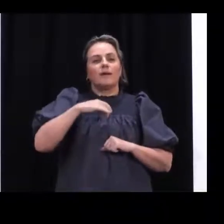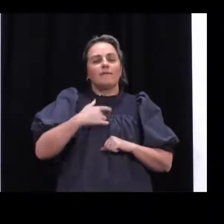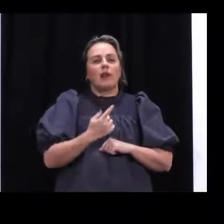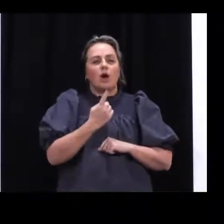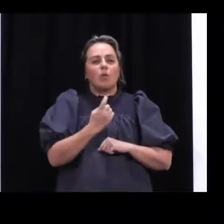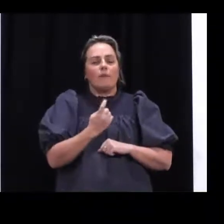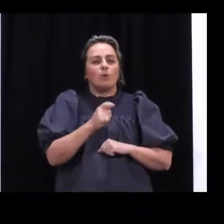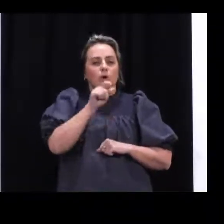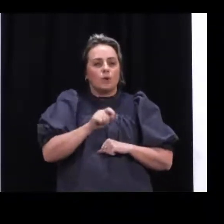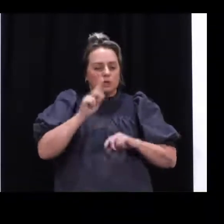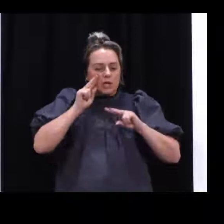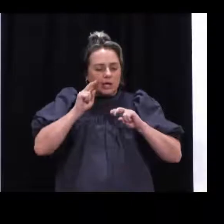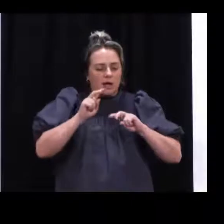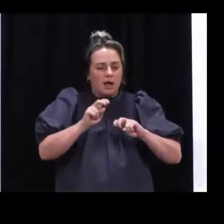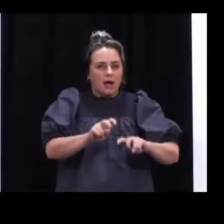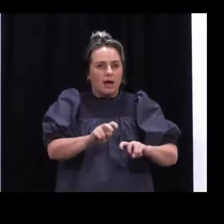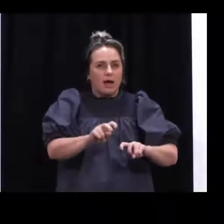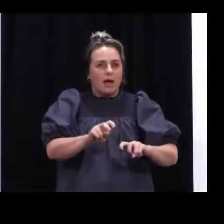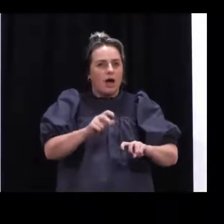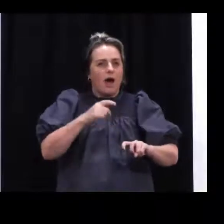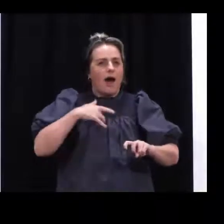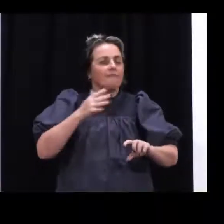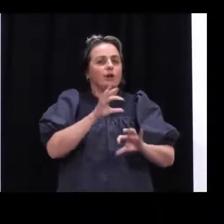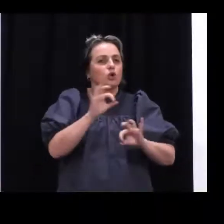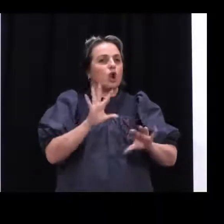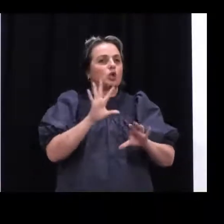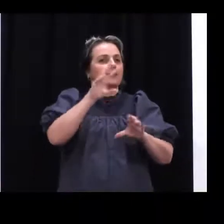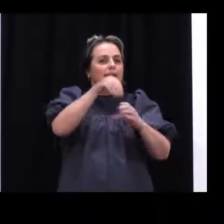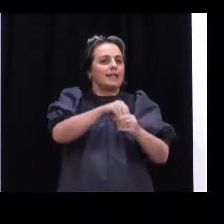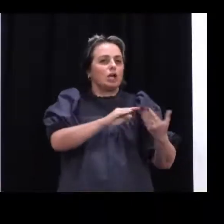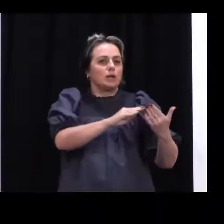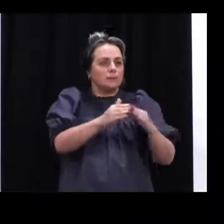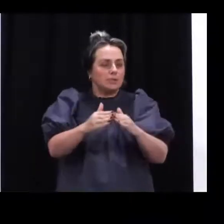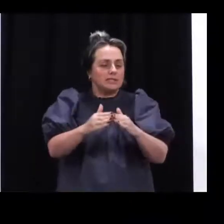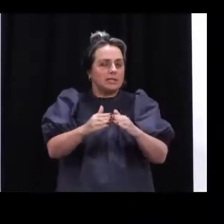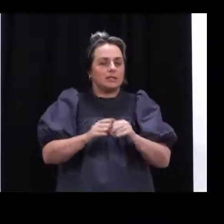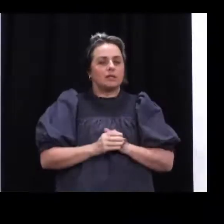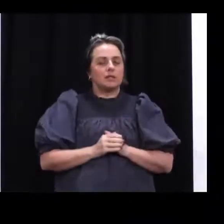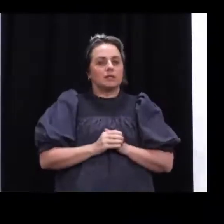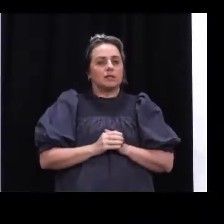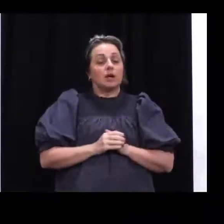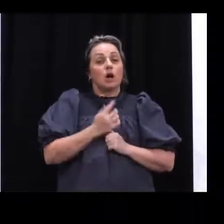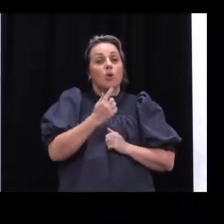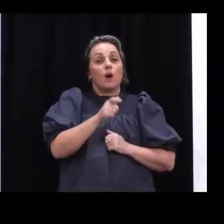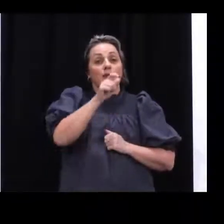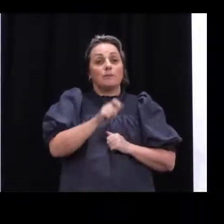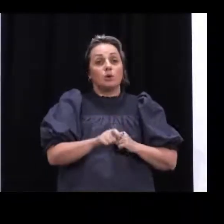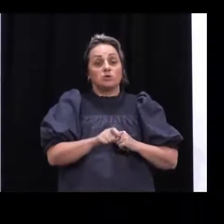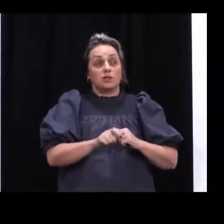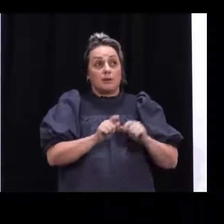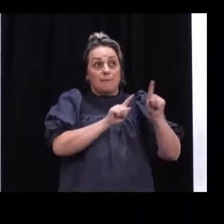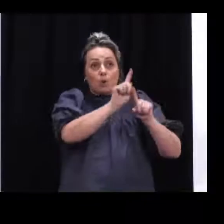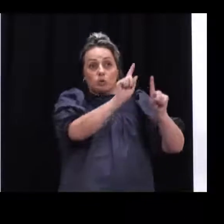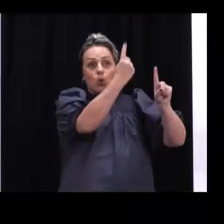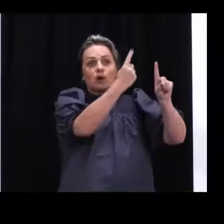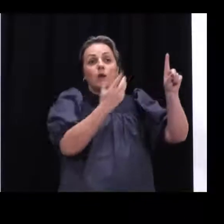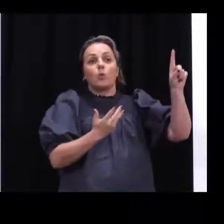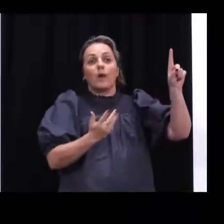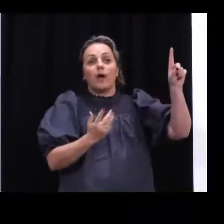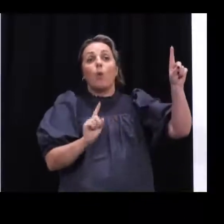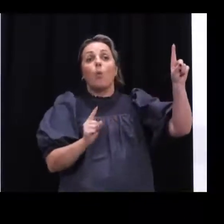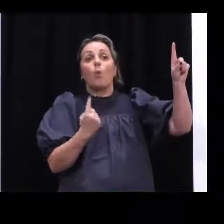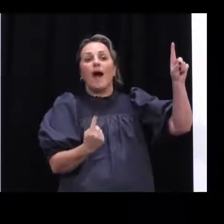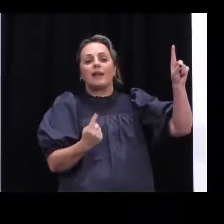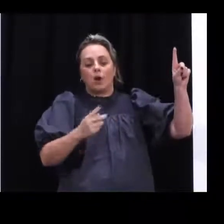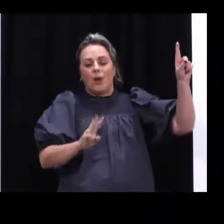that is not related at all to the community outbreak. However, the other case that is not in Auckland today is in Wellington. It